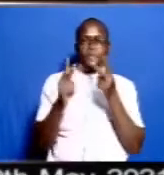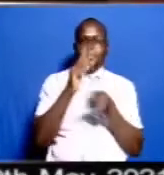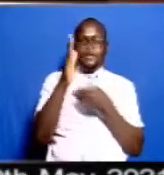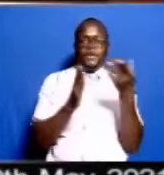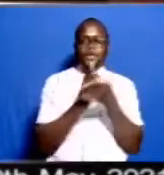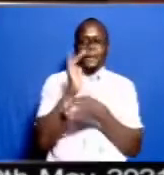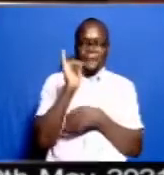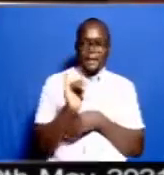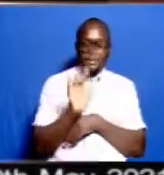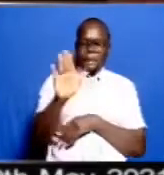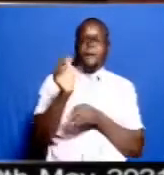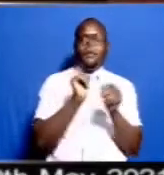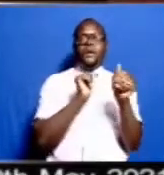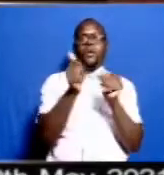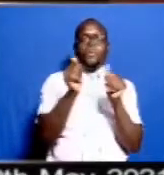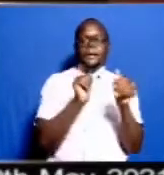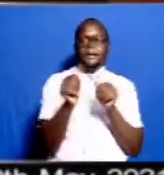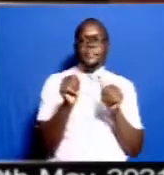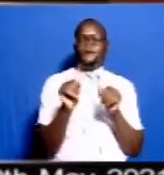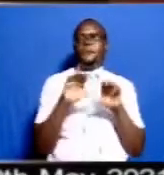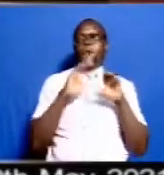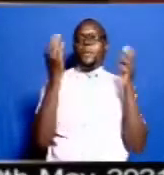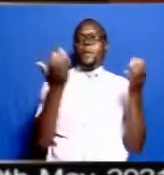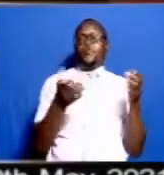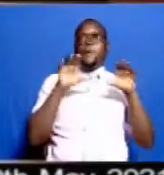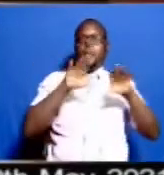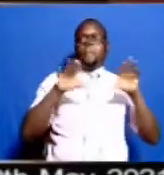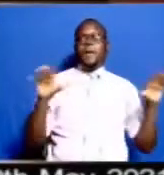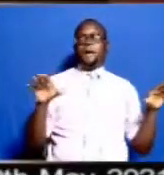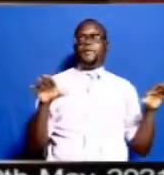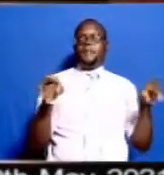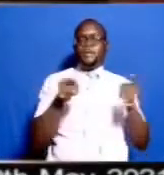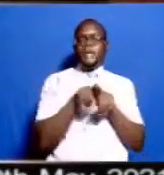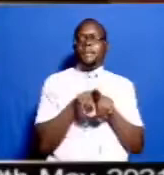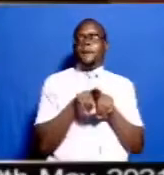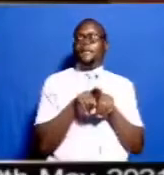ensuring that they are competitive on the global market and